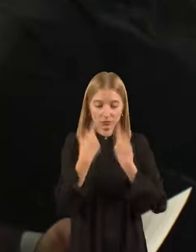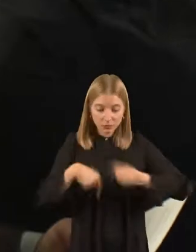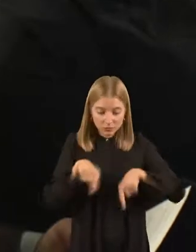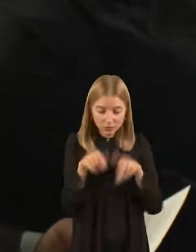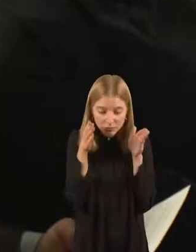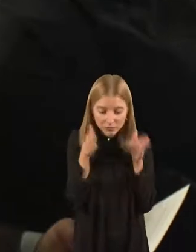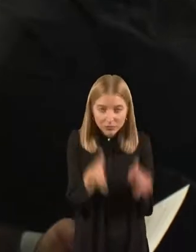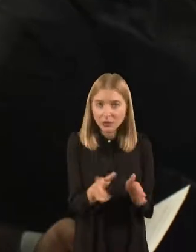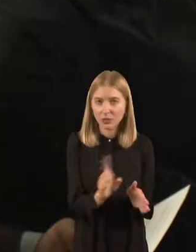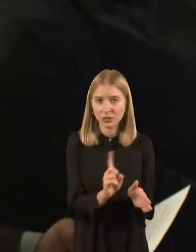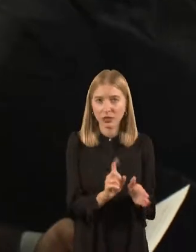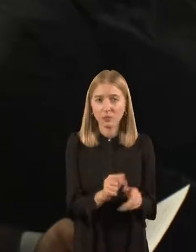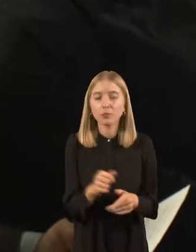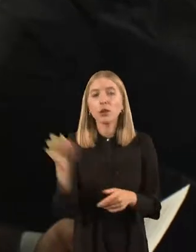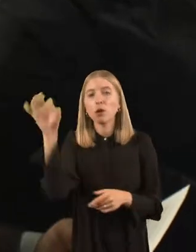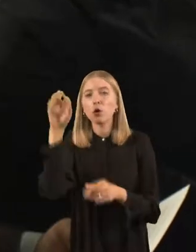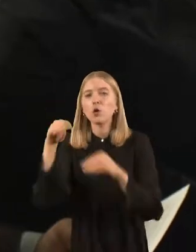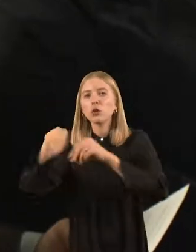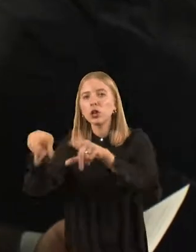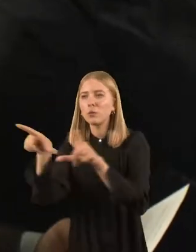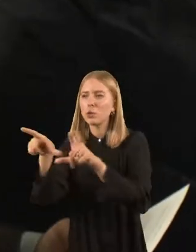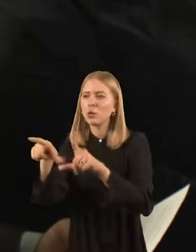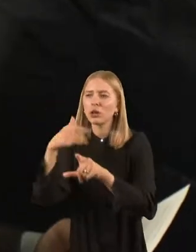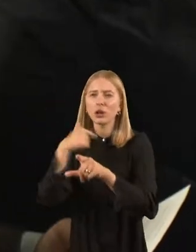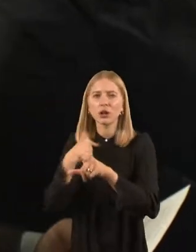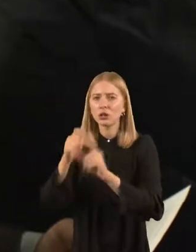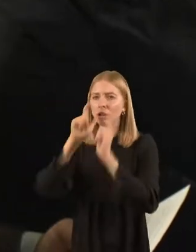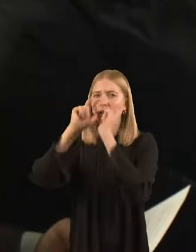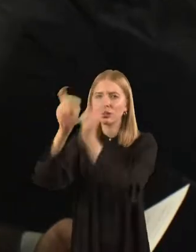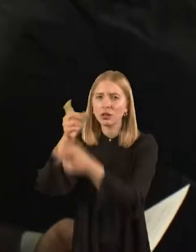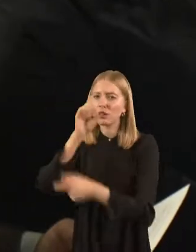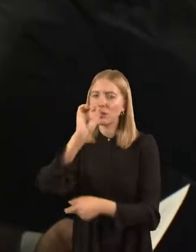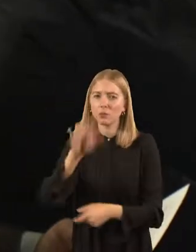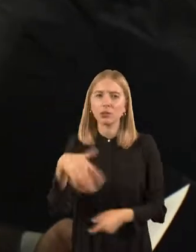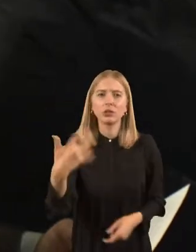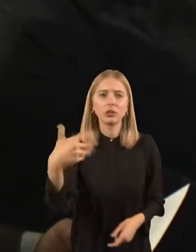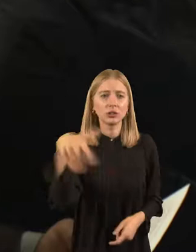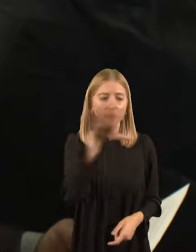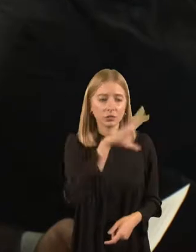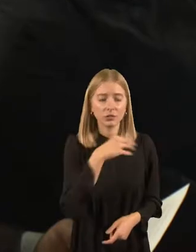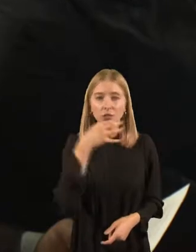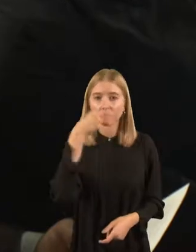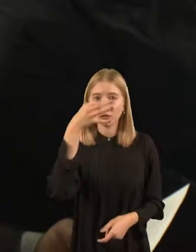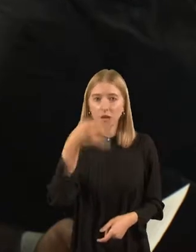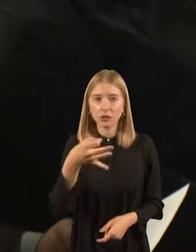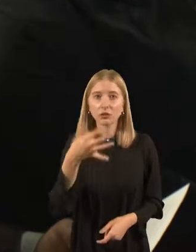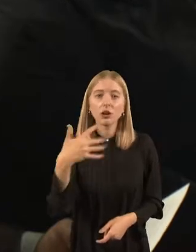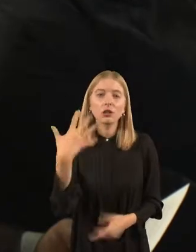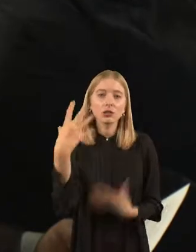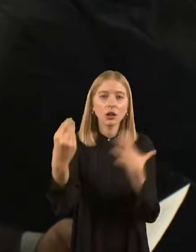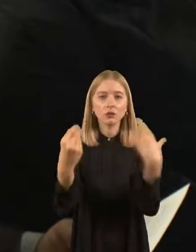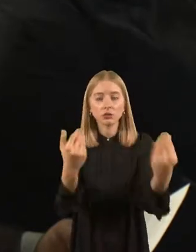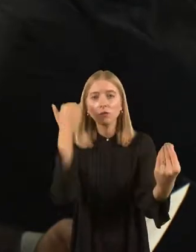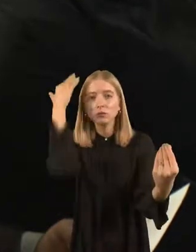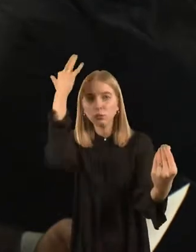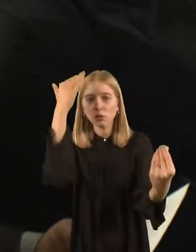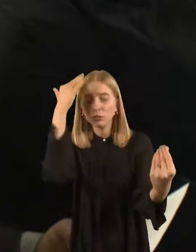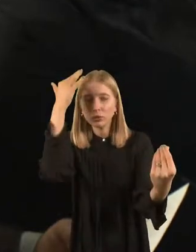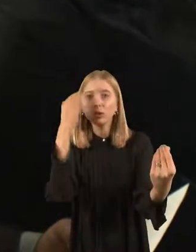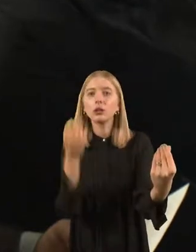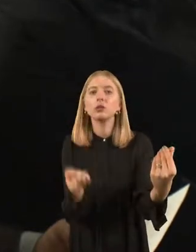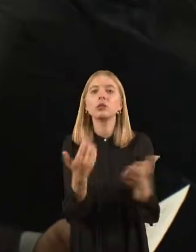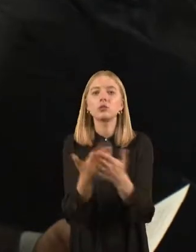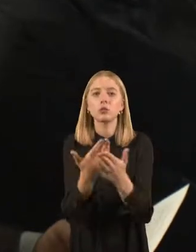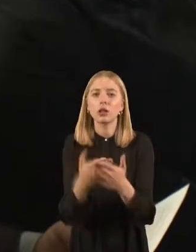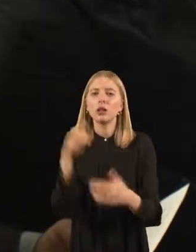in saying that we should think about the entire economy. I will not react to what you